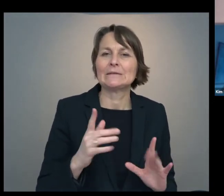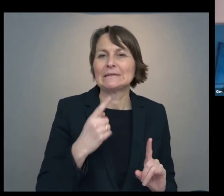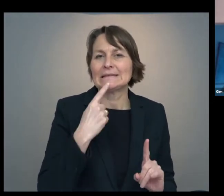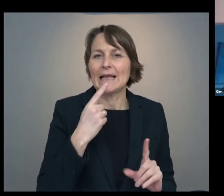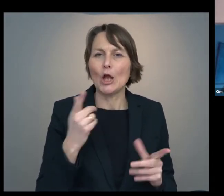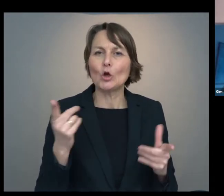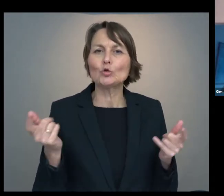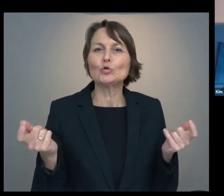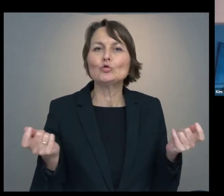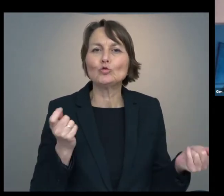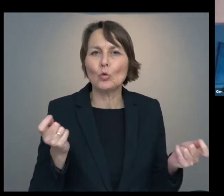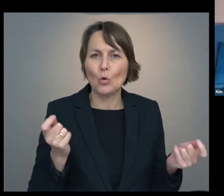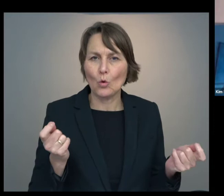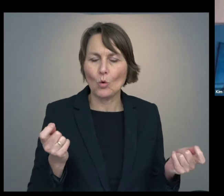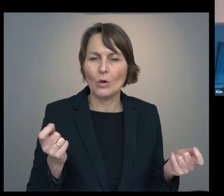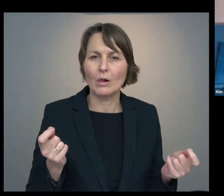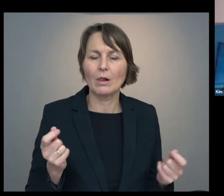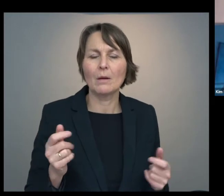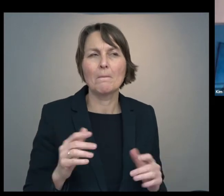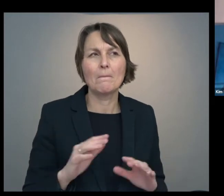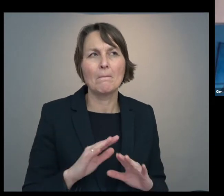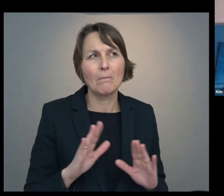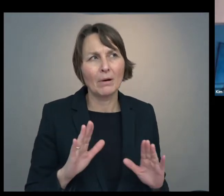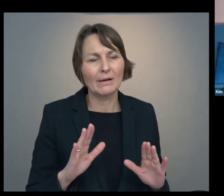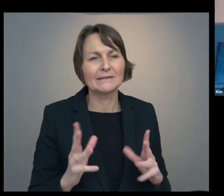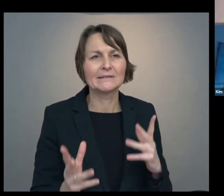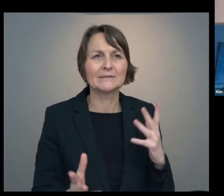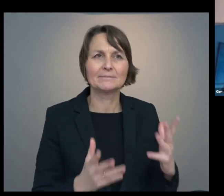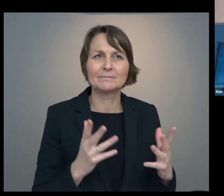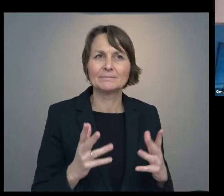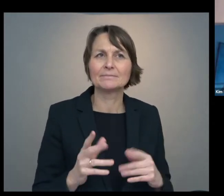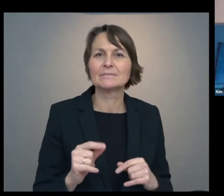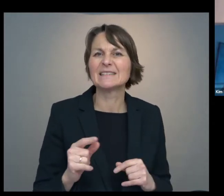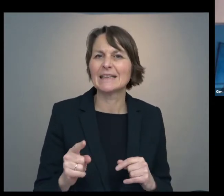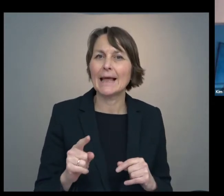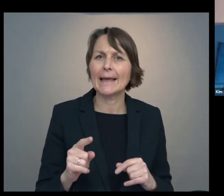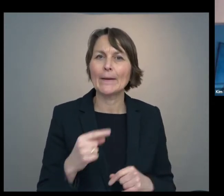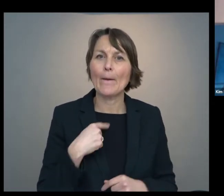I don't want to use the word control, or let's say mold through